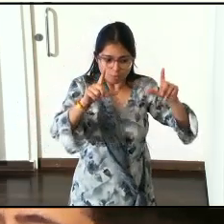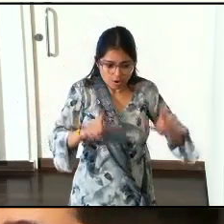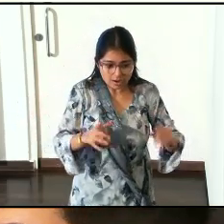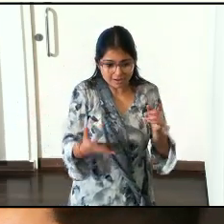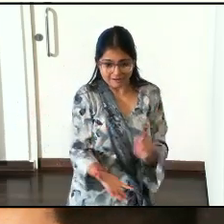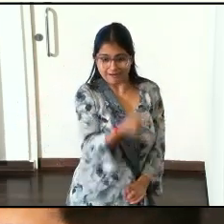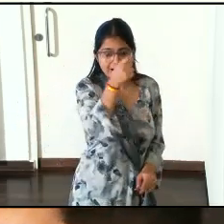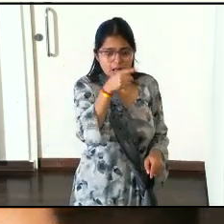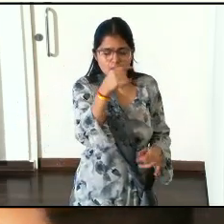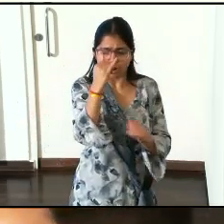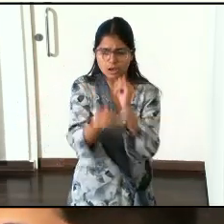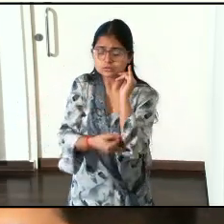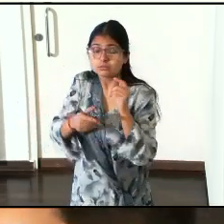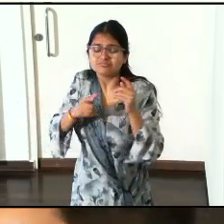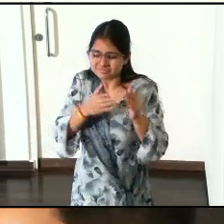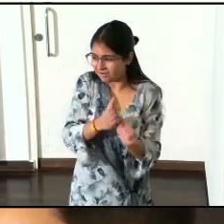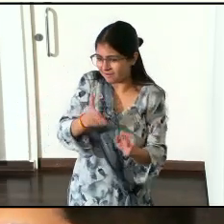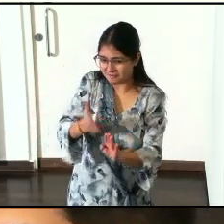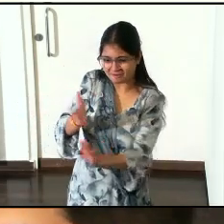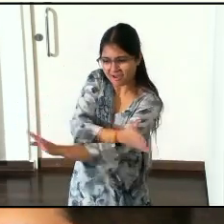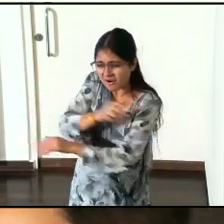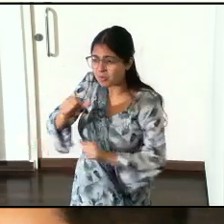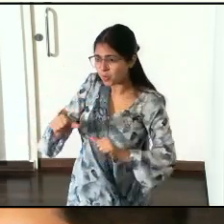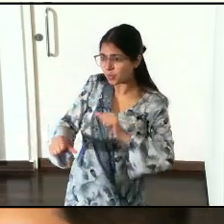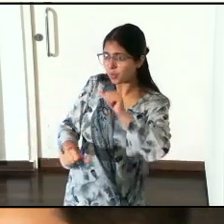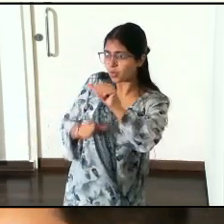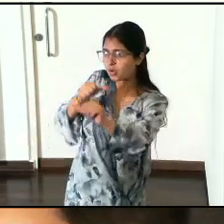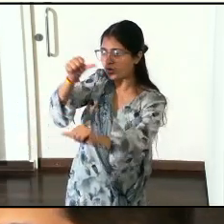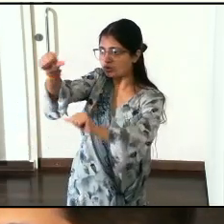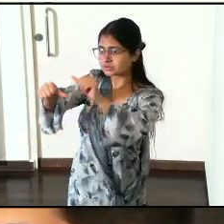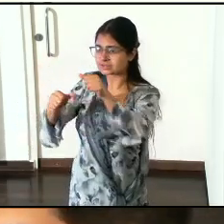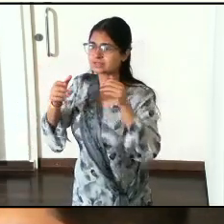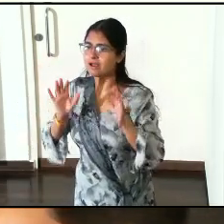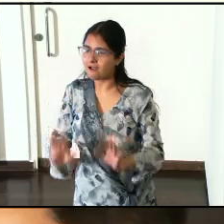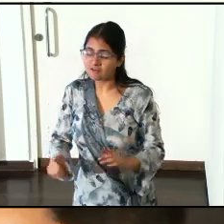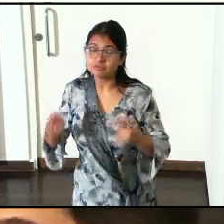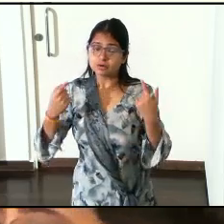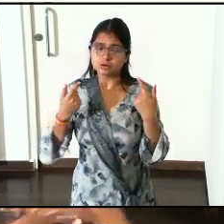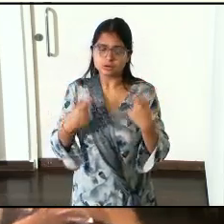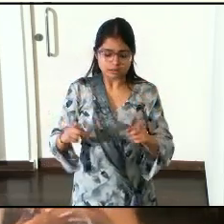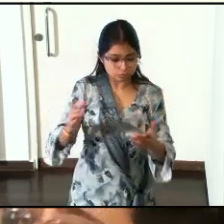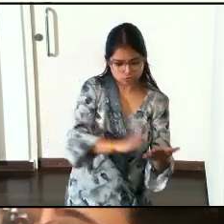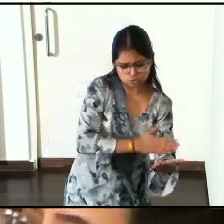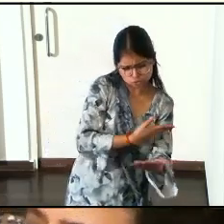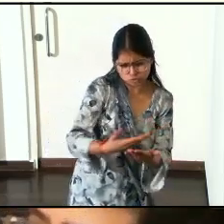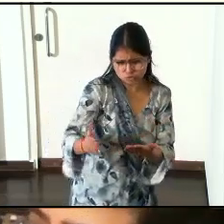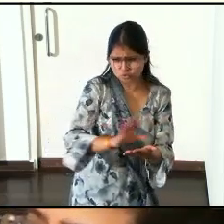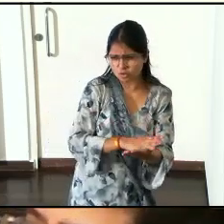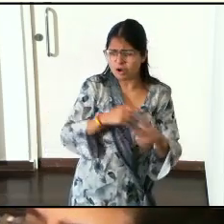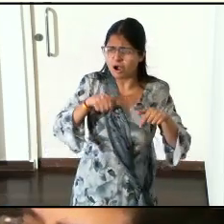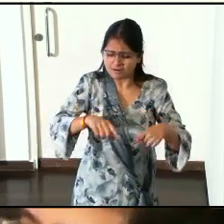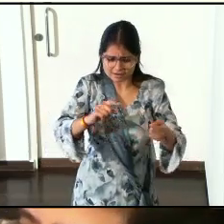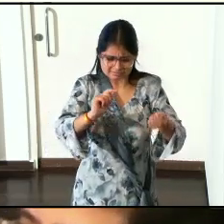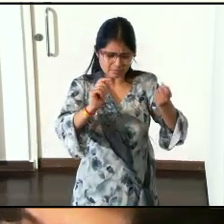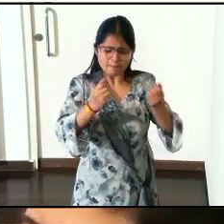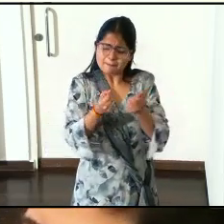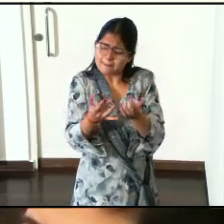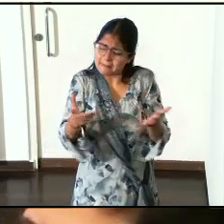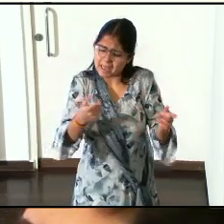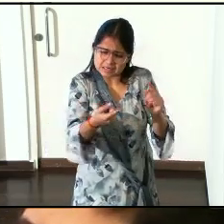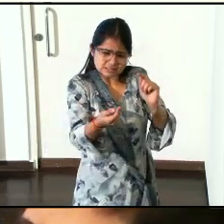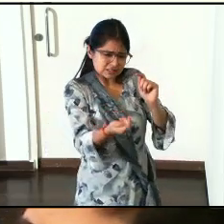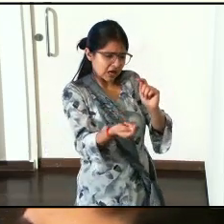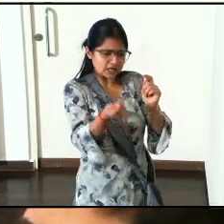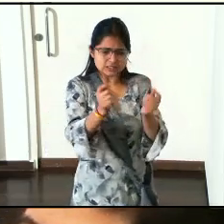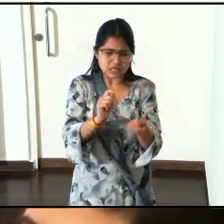is not what might have started. So even a song went through so many iterations, it could